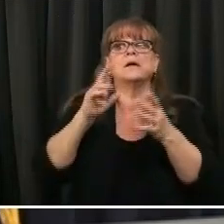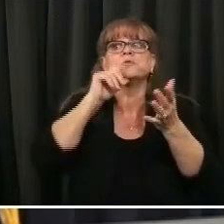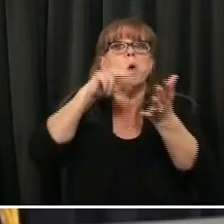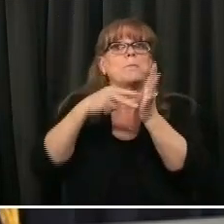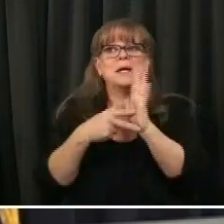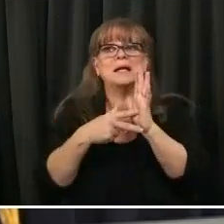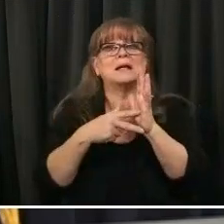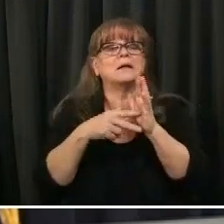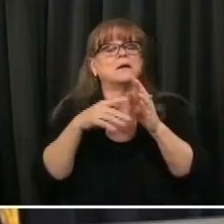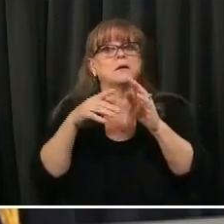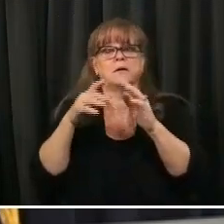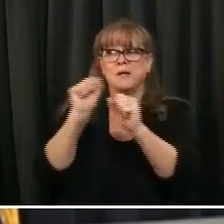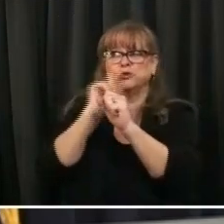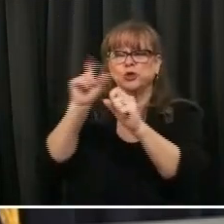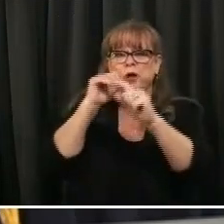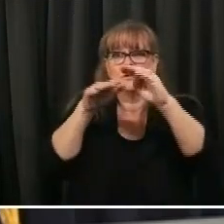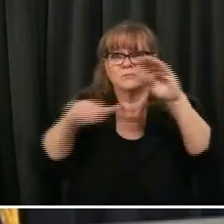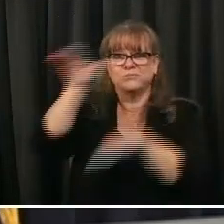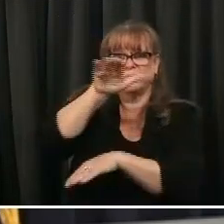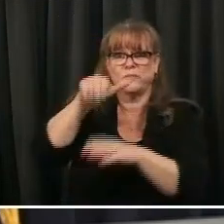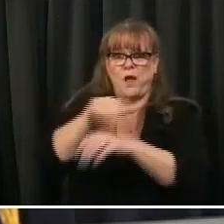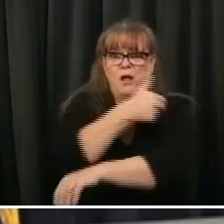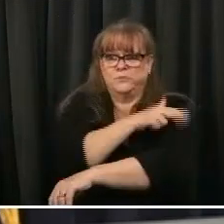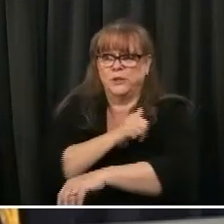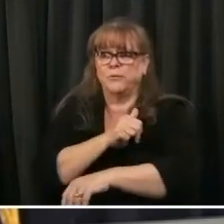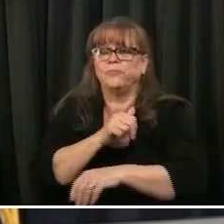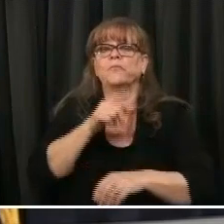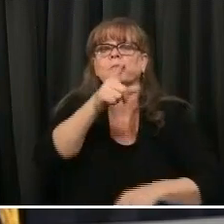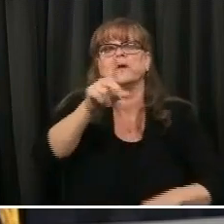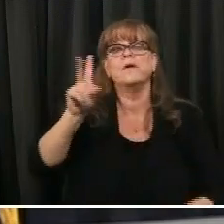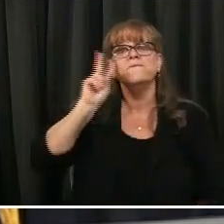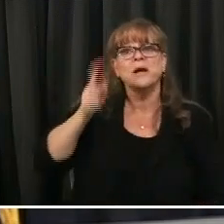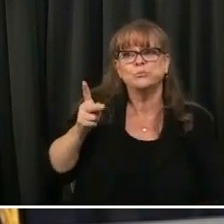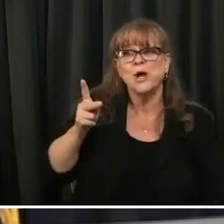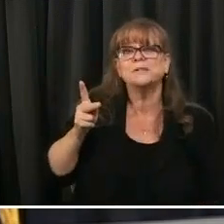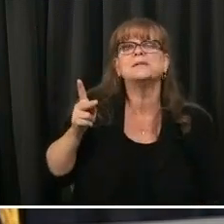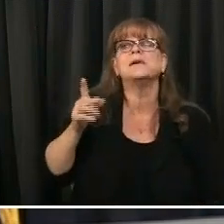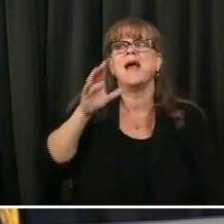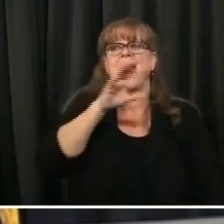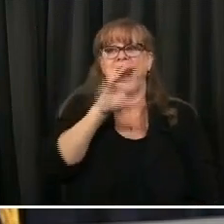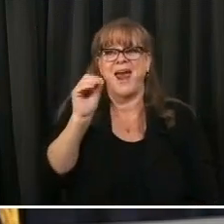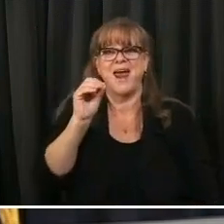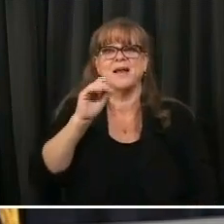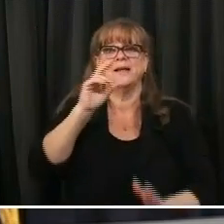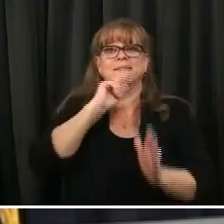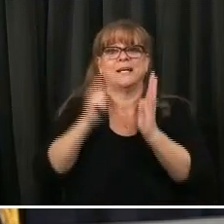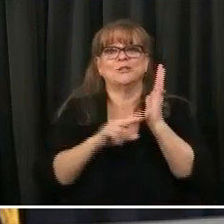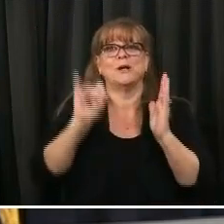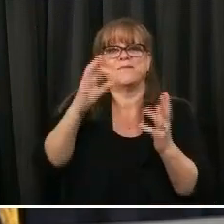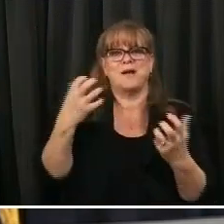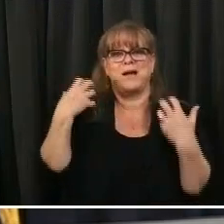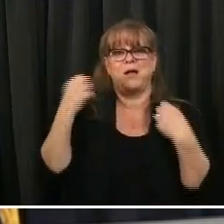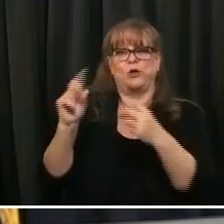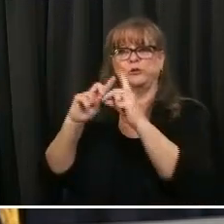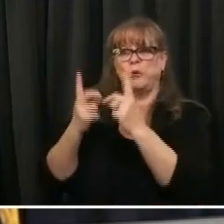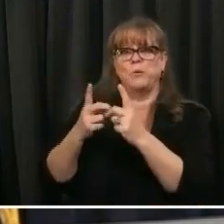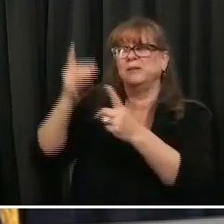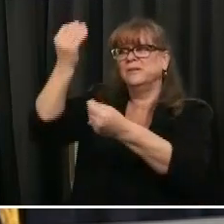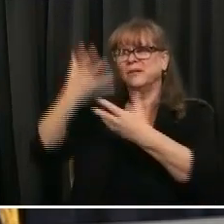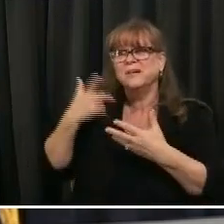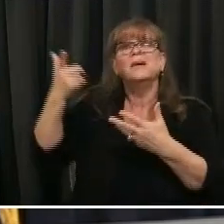President, the Secretary of Health 3 days ago, where they informed us we would be getting an additional quantity available to the states.